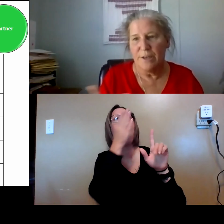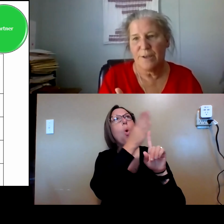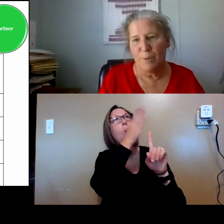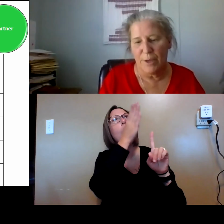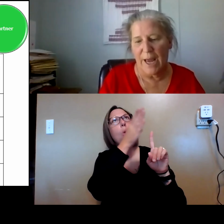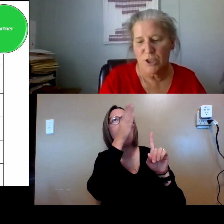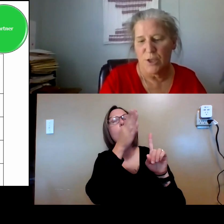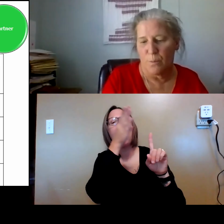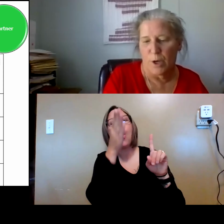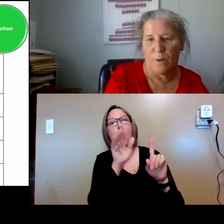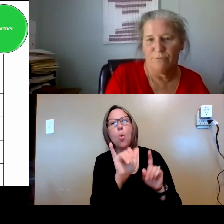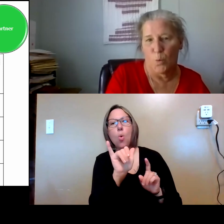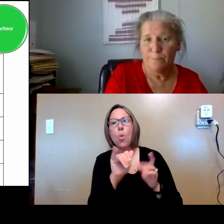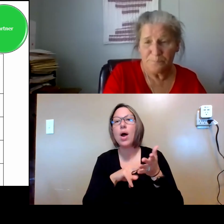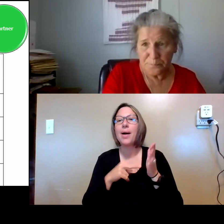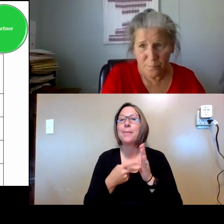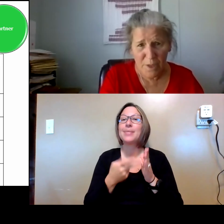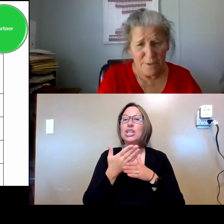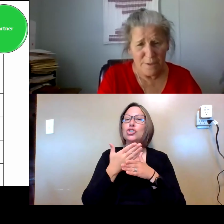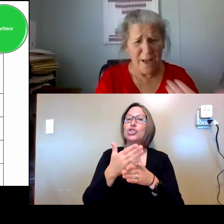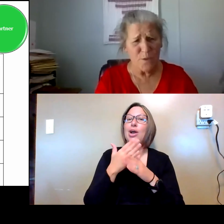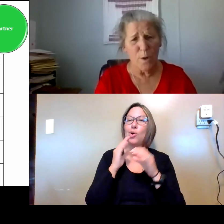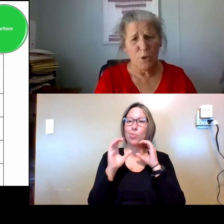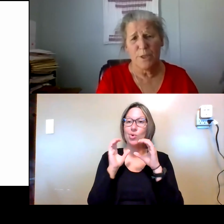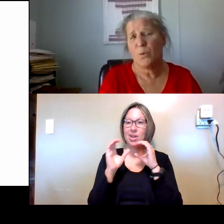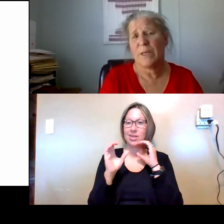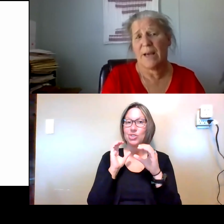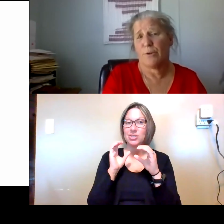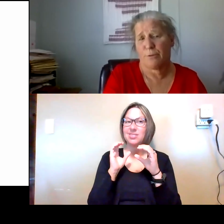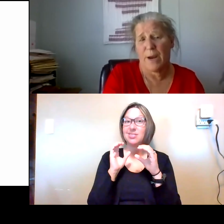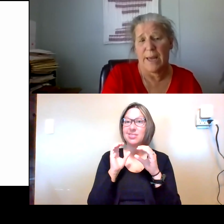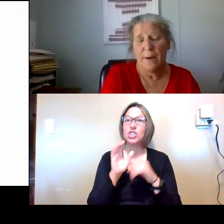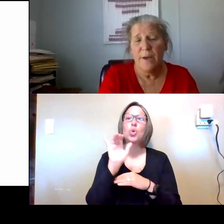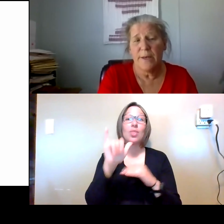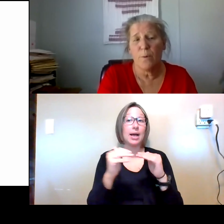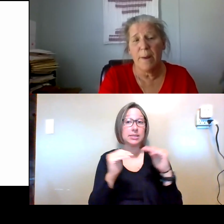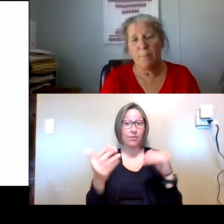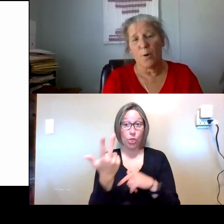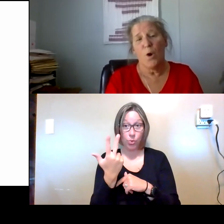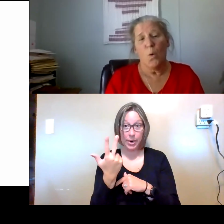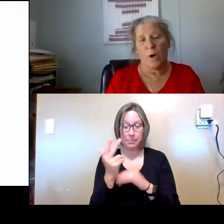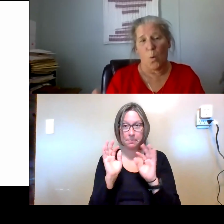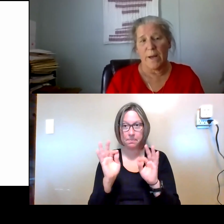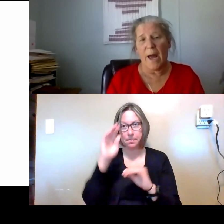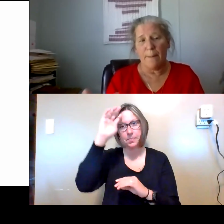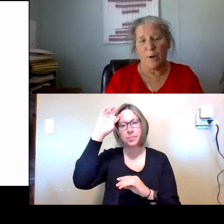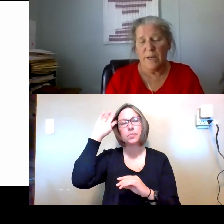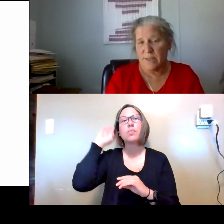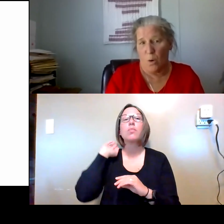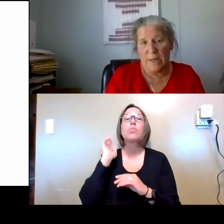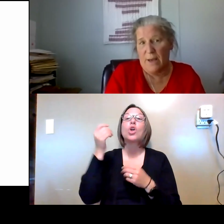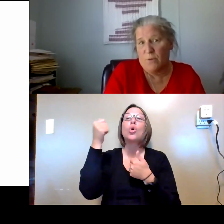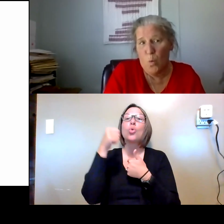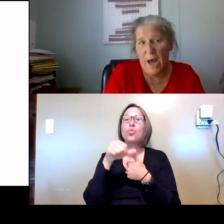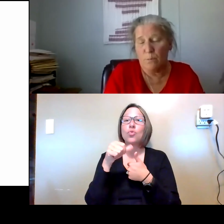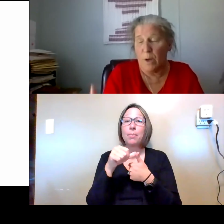shared communication that we're going for. So that's what you would do in level 3. Now remember, we're going up.